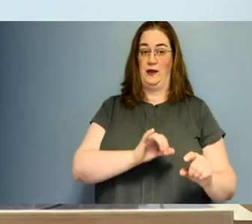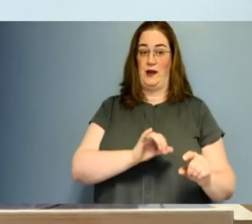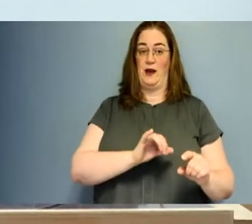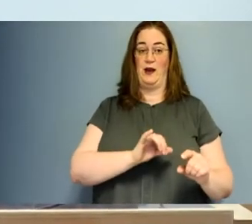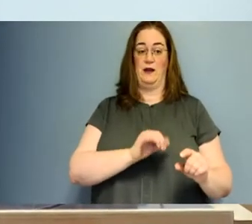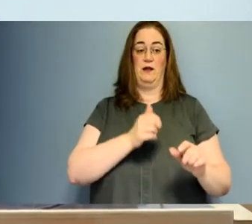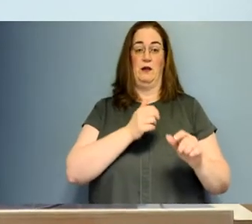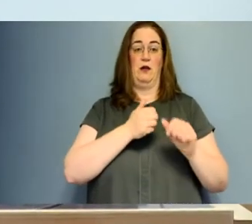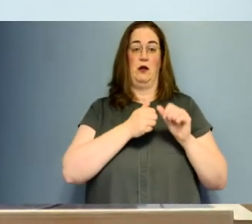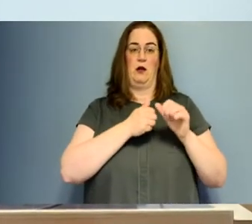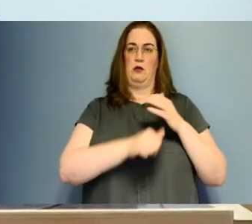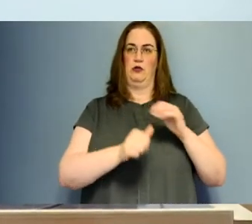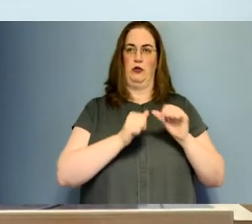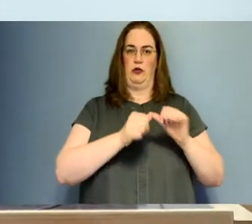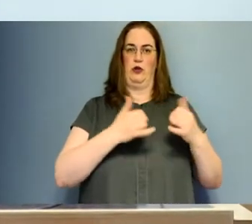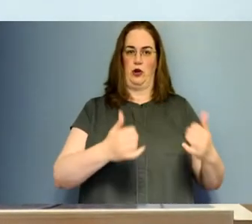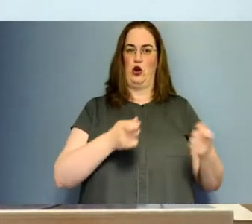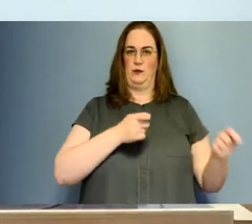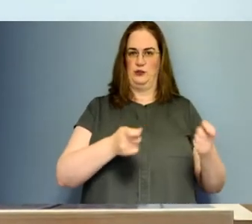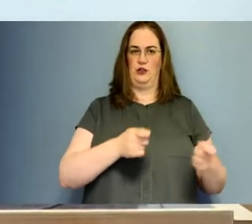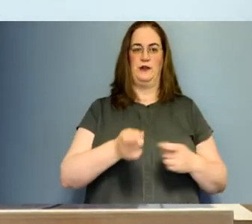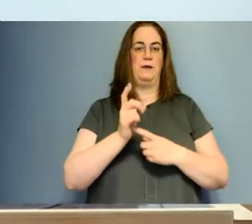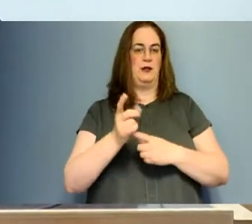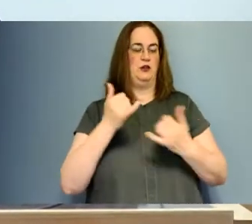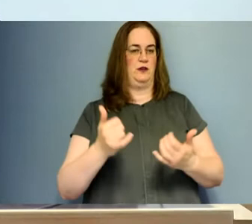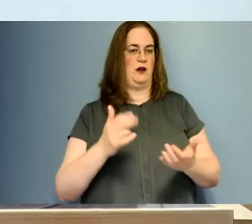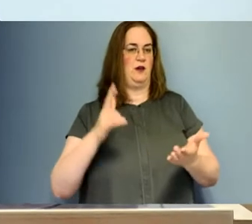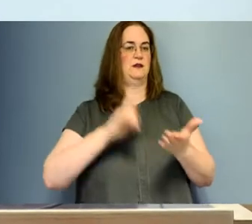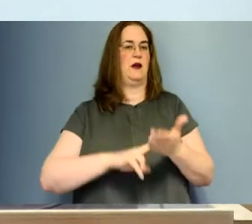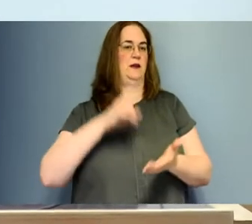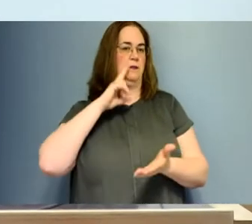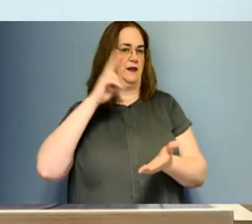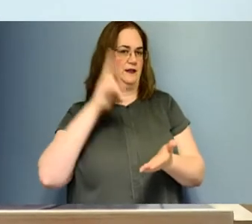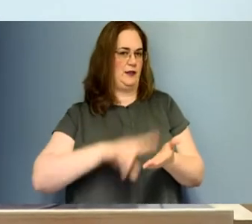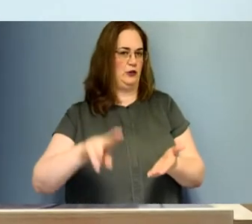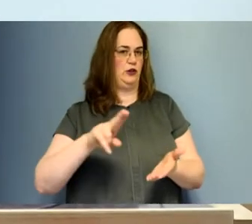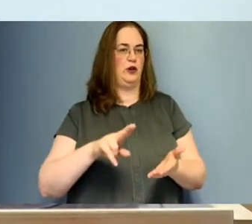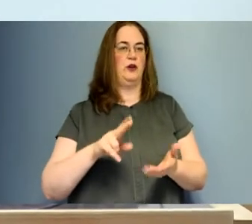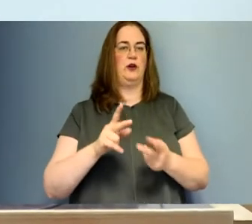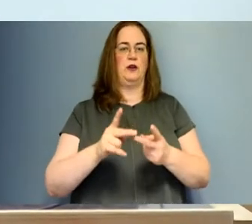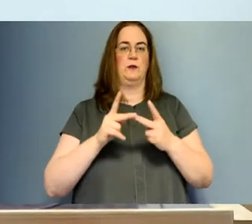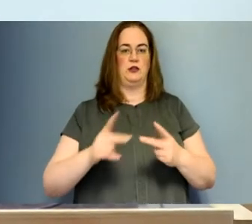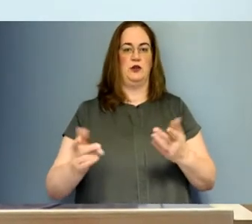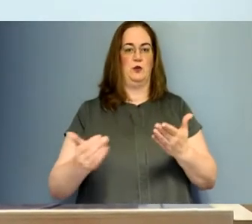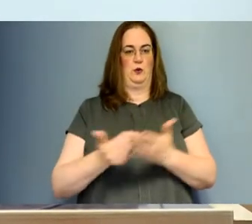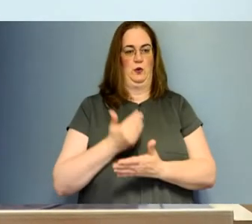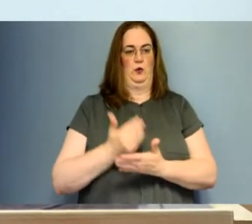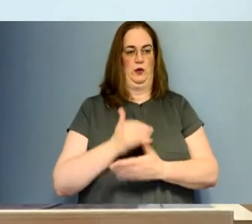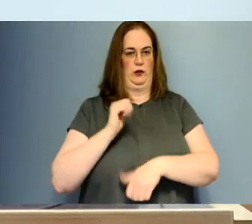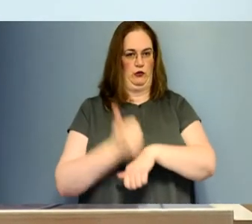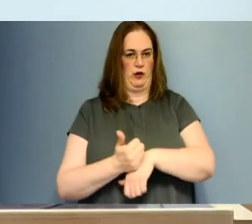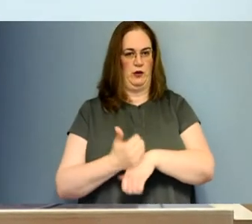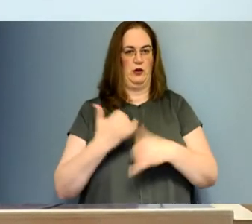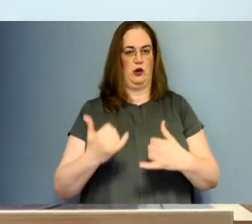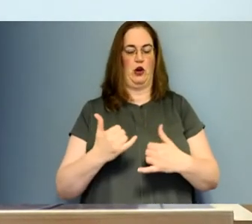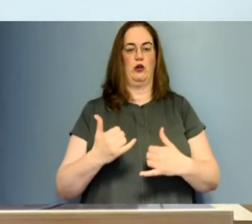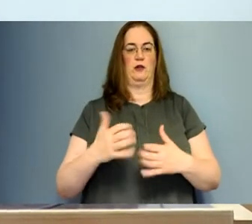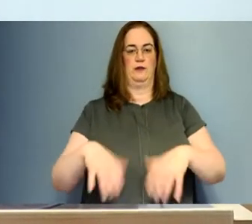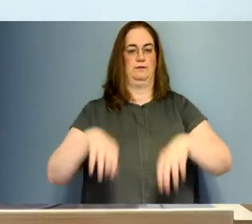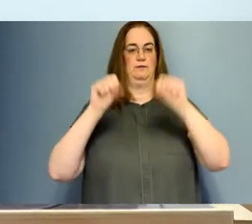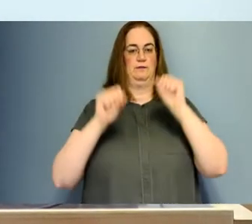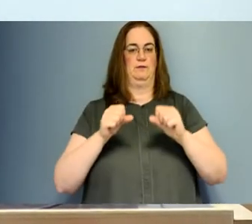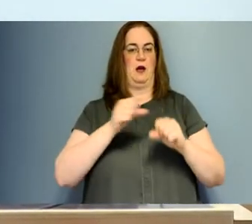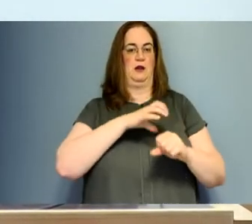under the current administration. The minutes are now signed by the secretary, a position that was newly created, currently occupied by